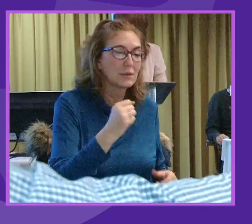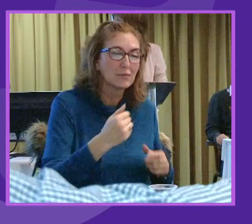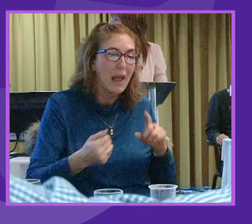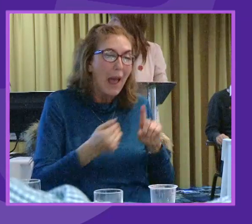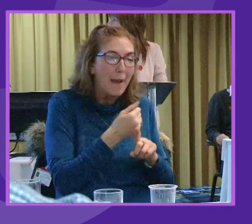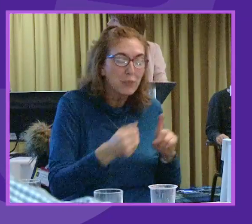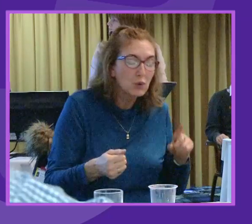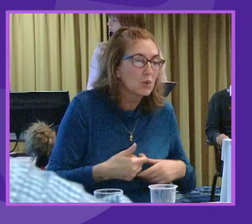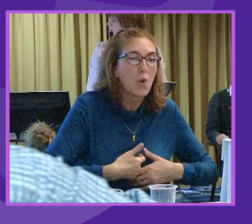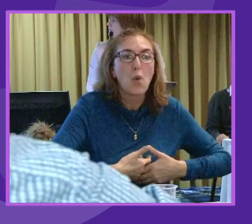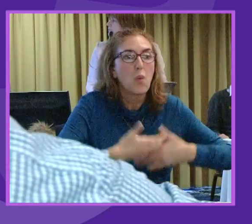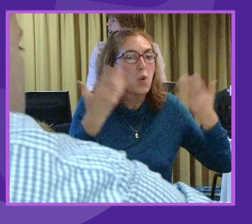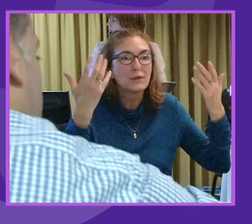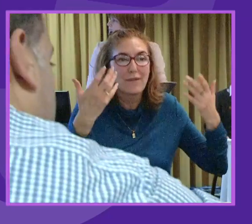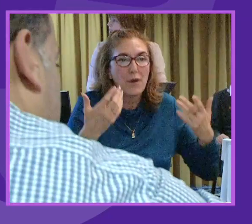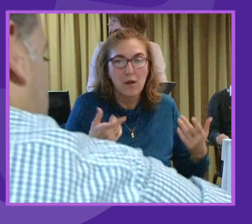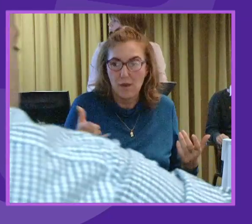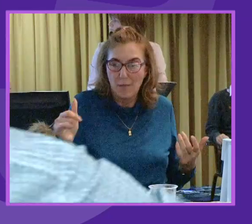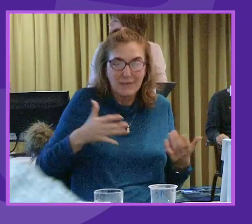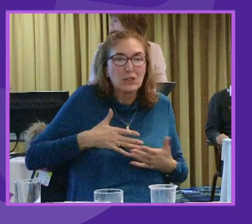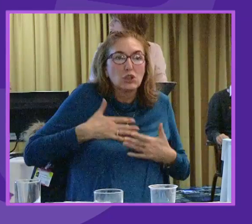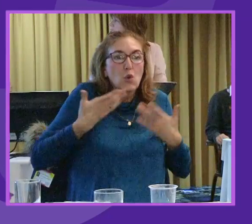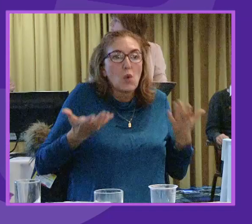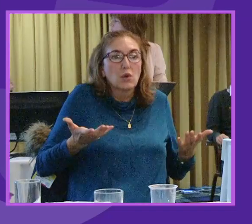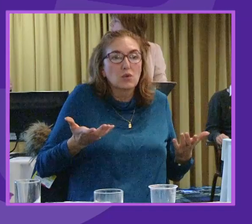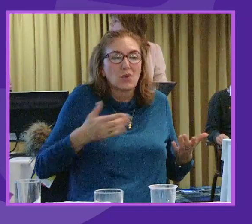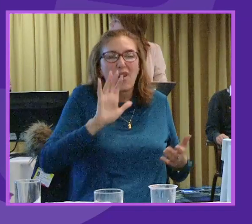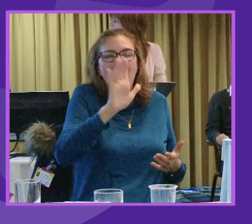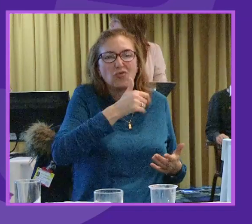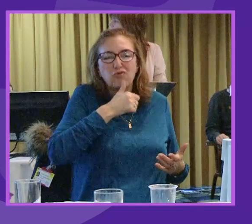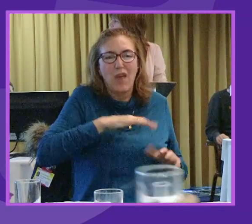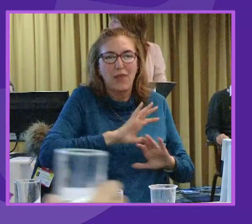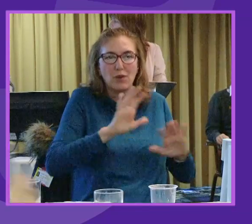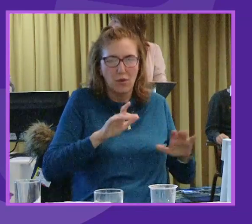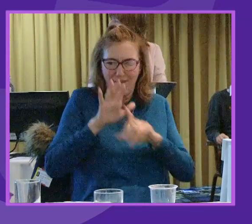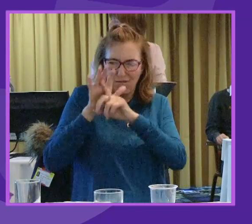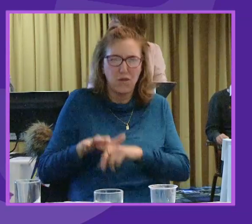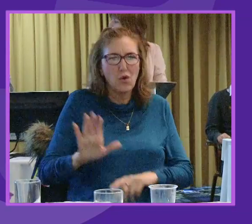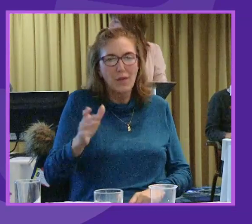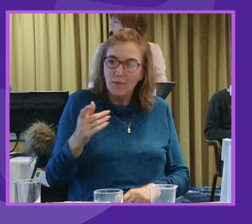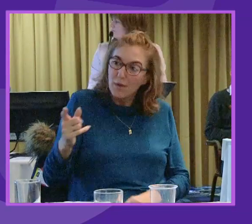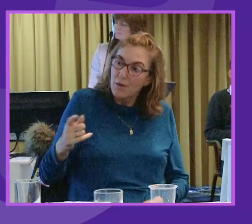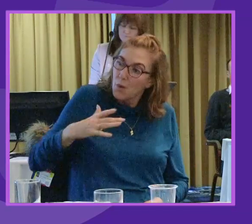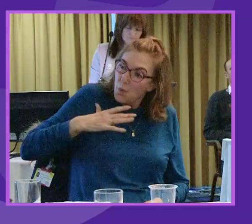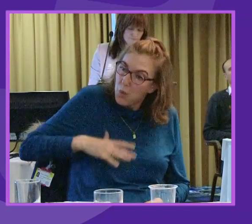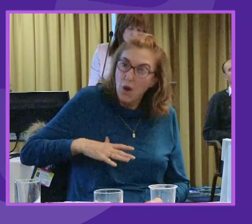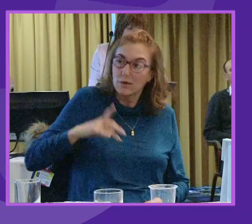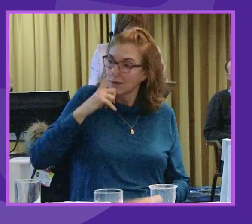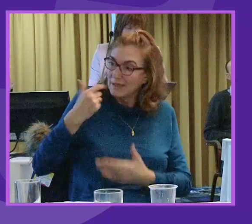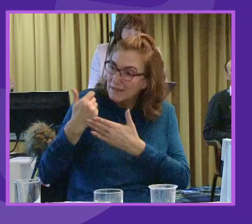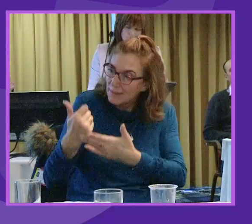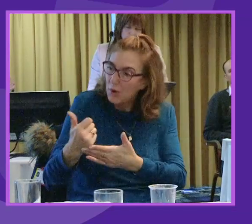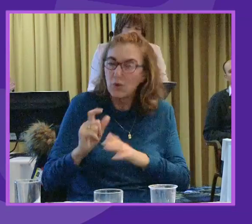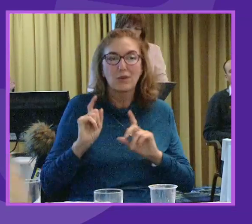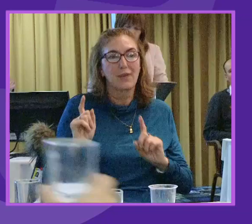experience of abuse or whatever. And it's okay not to want to share it too. You know, we shouldn't be forced into anything we don't